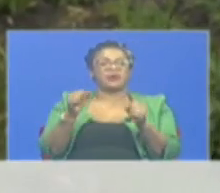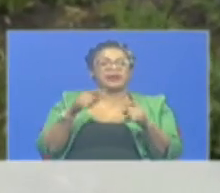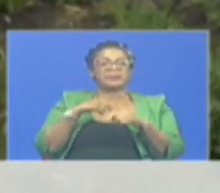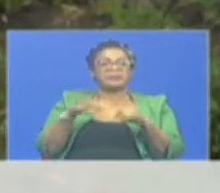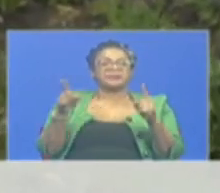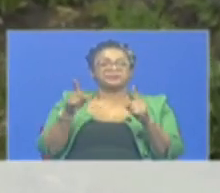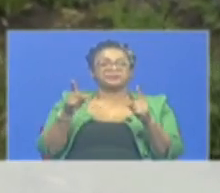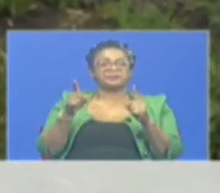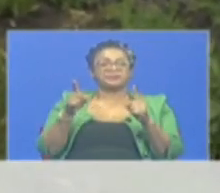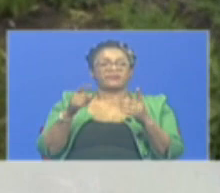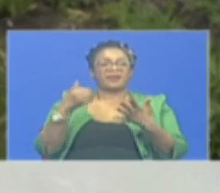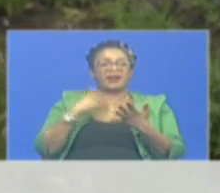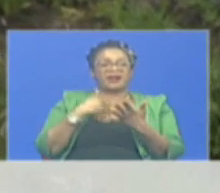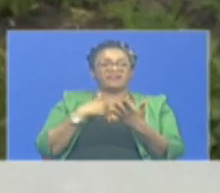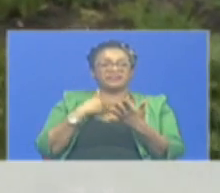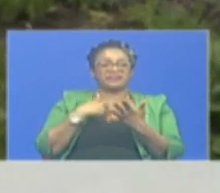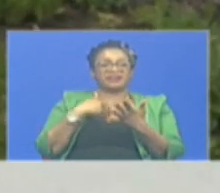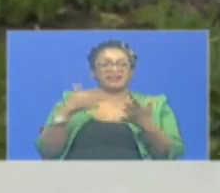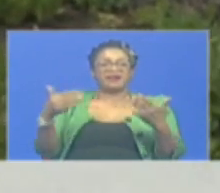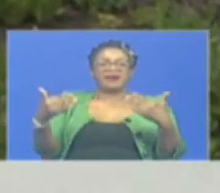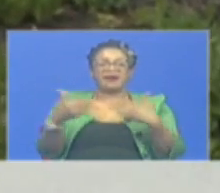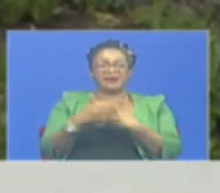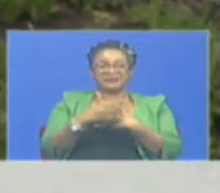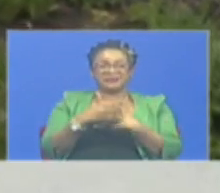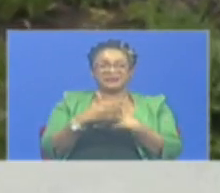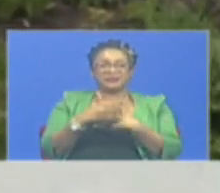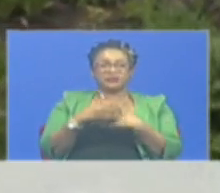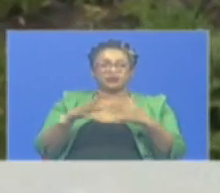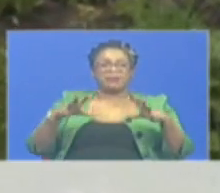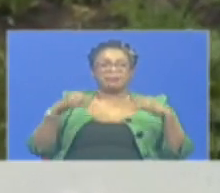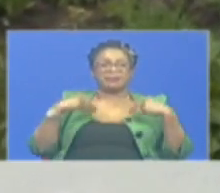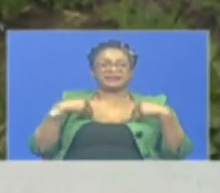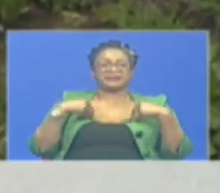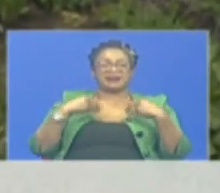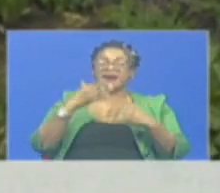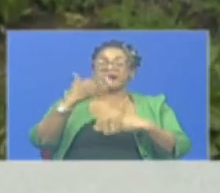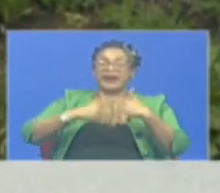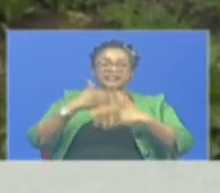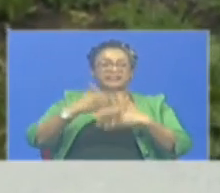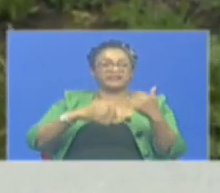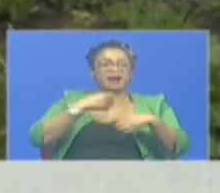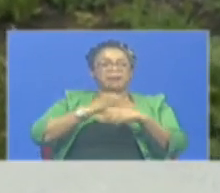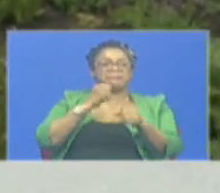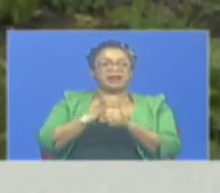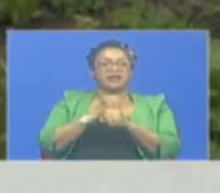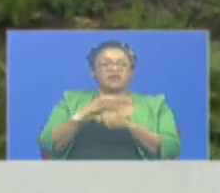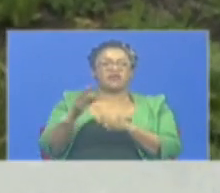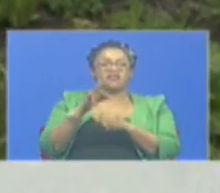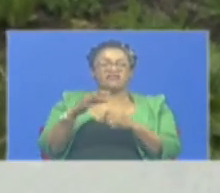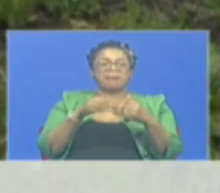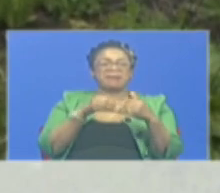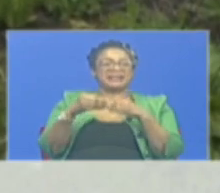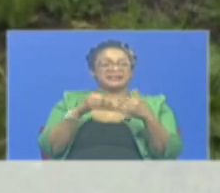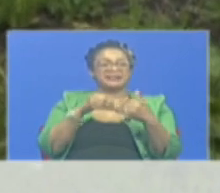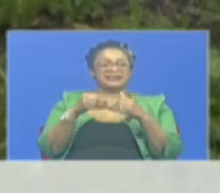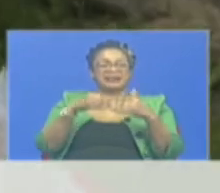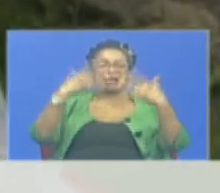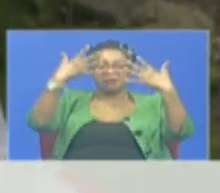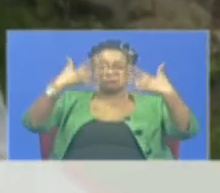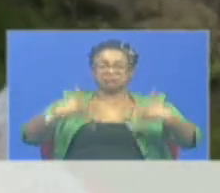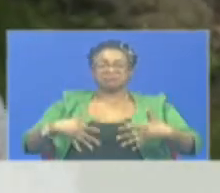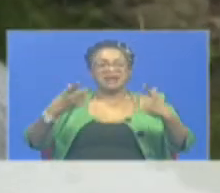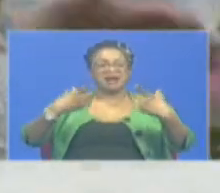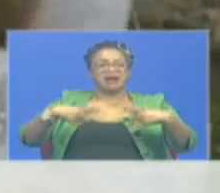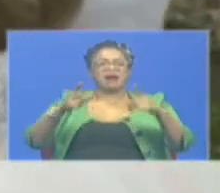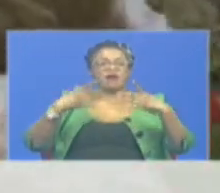a hug glove to embrace relatives. Made of a plastic sheet and duct tape, the hug glove allows people to embrace while